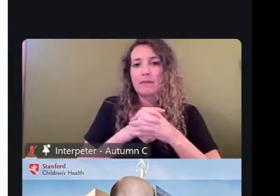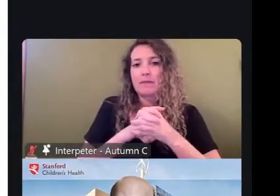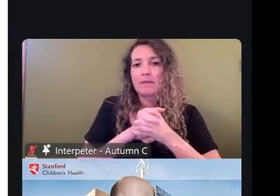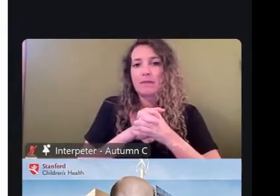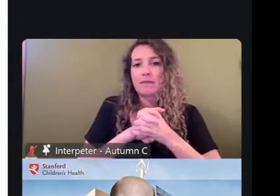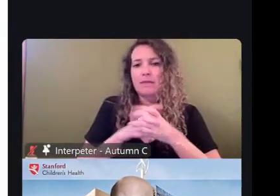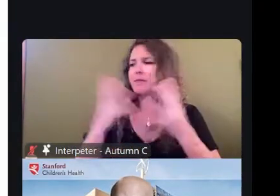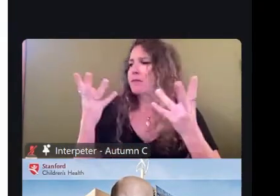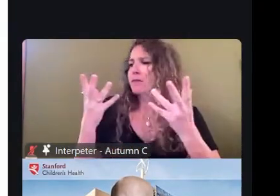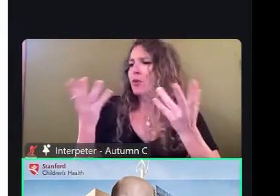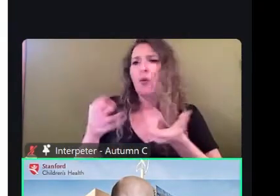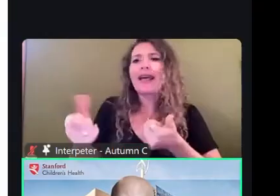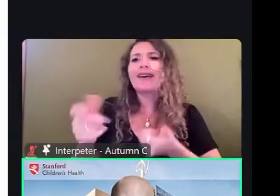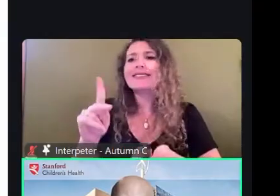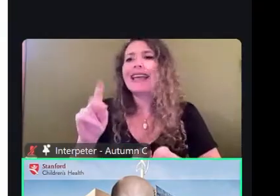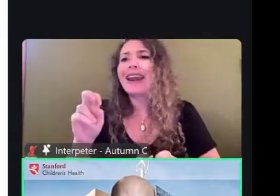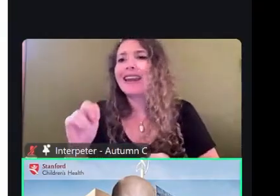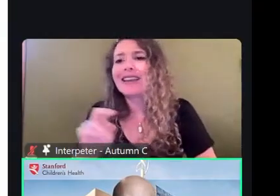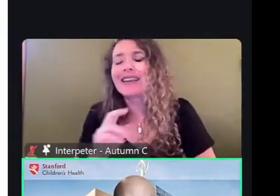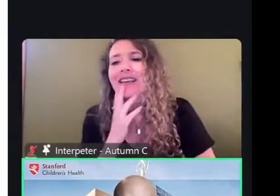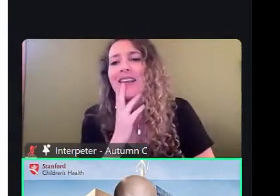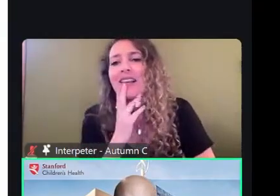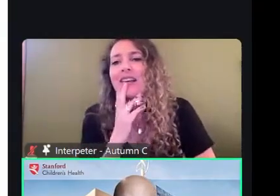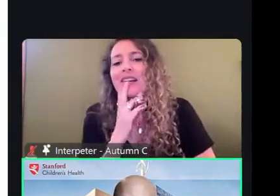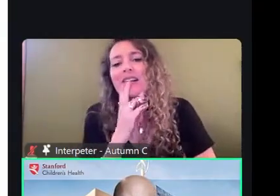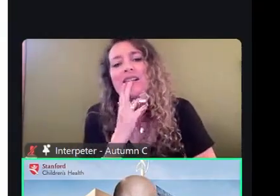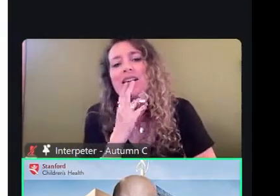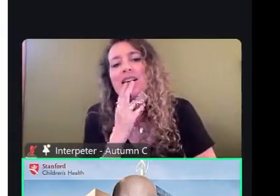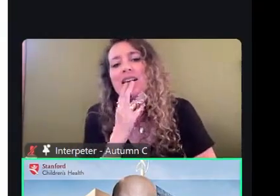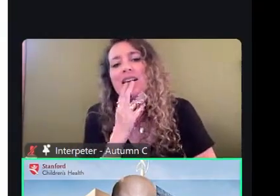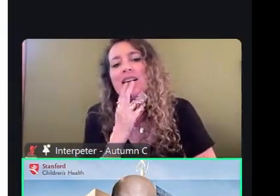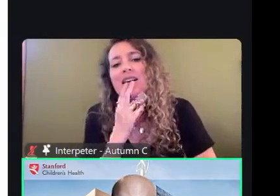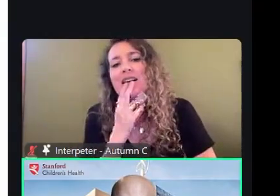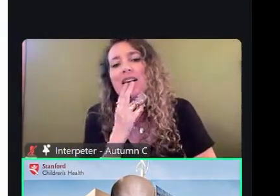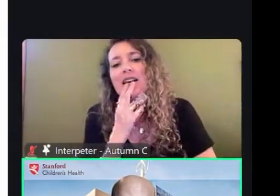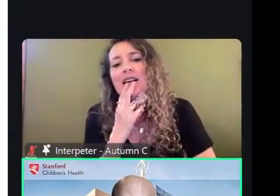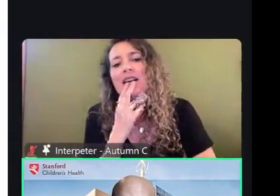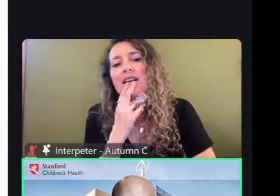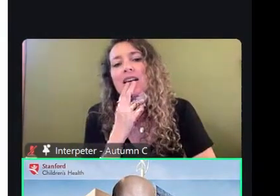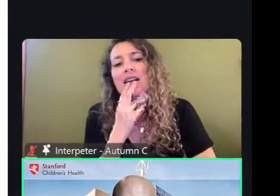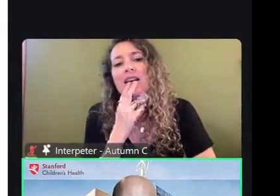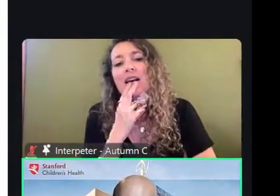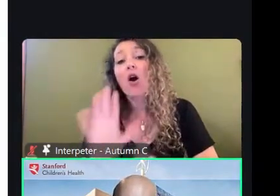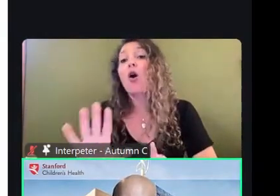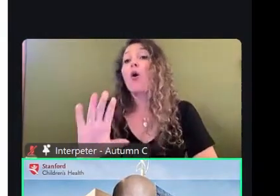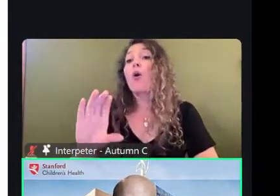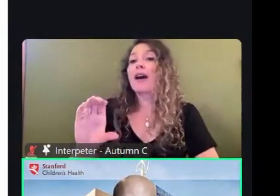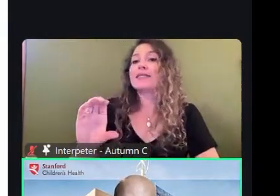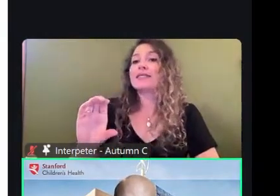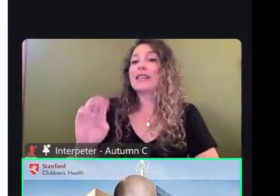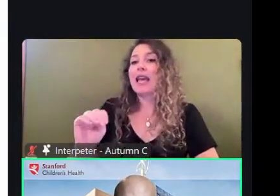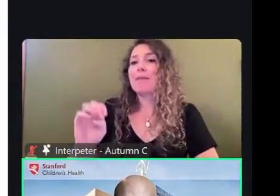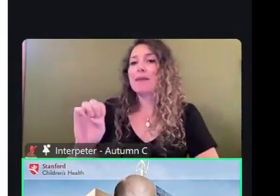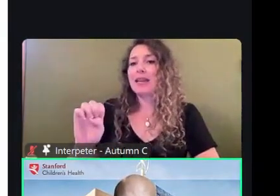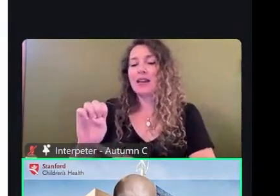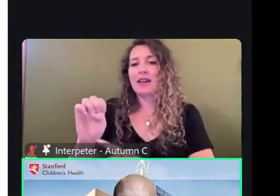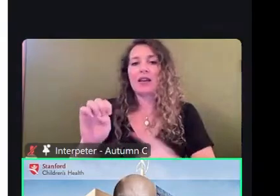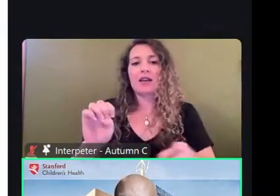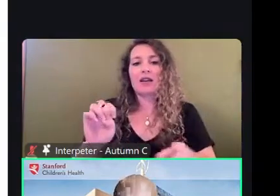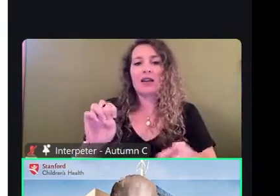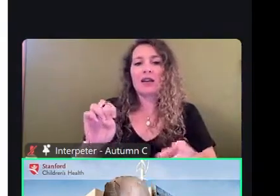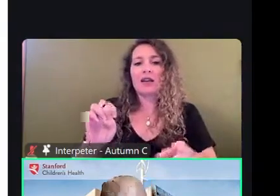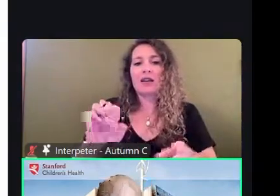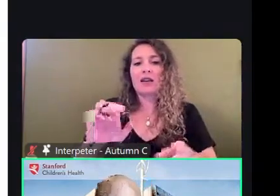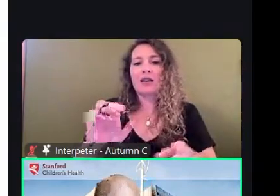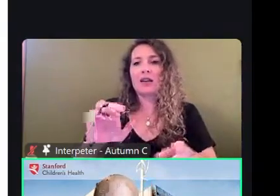What else, Ken? Yes. Oh, another cost. It also costs money to do CME. But so if you're getting, oh, we haven't got to that, sorry.